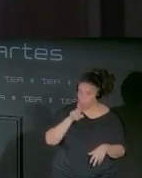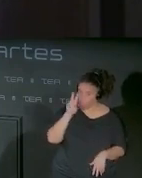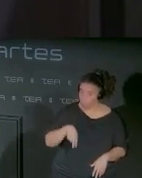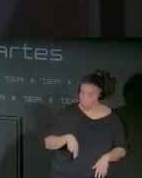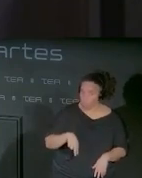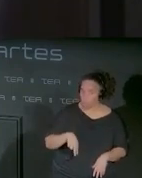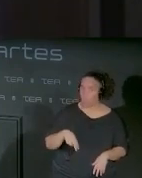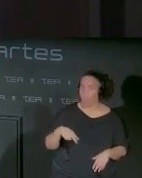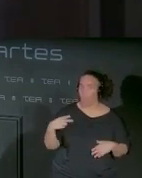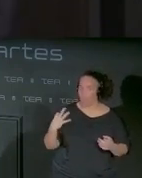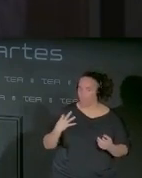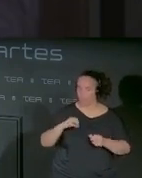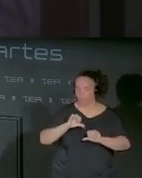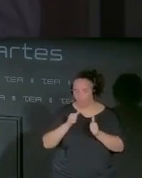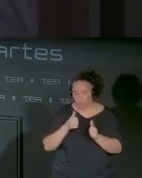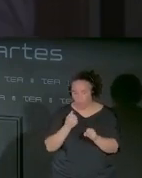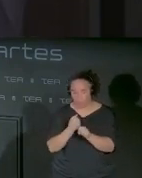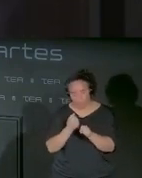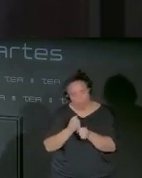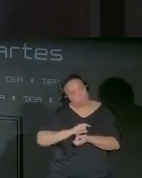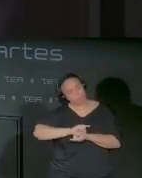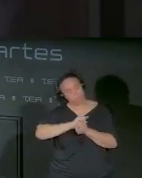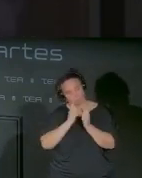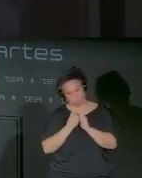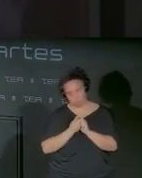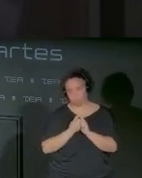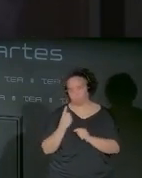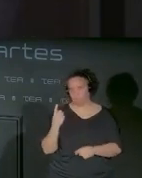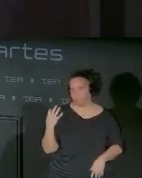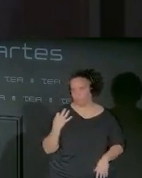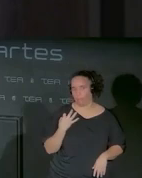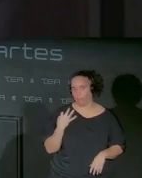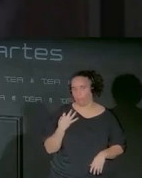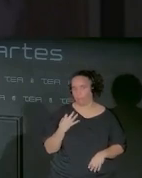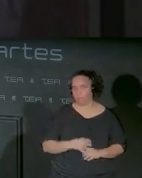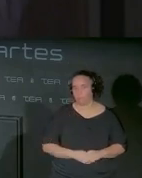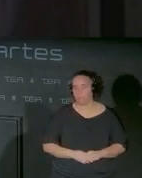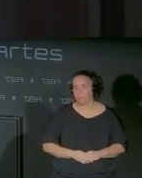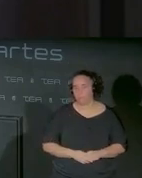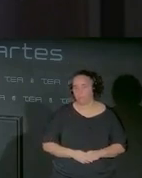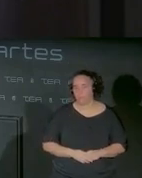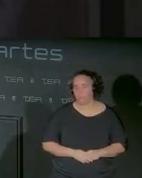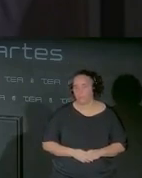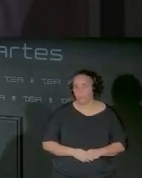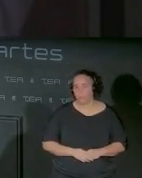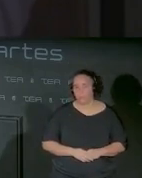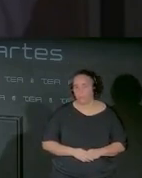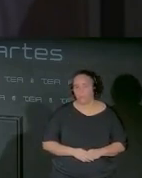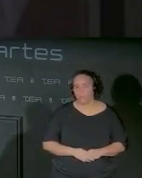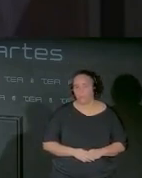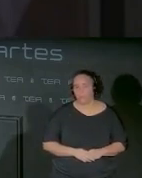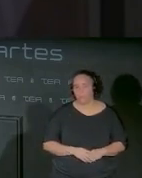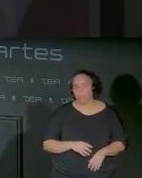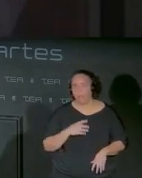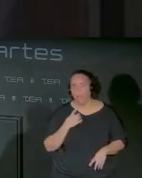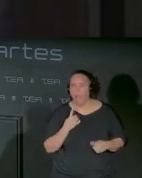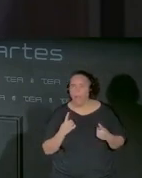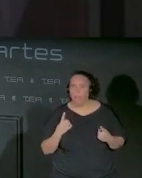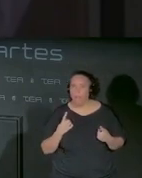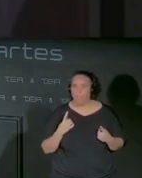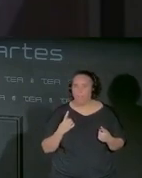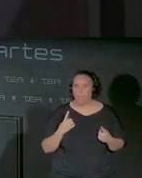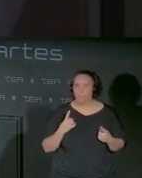I find myself in trouble sometimes if I have to notify state aids because there is the state aid regulation, and video games are